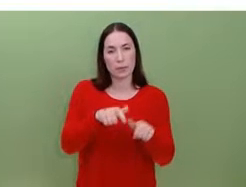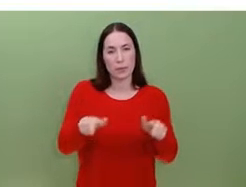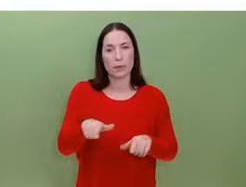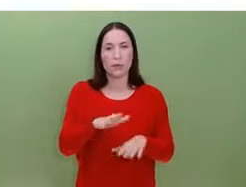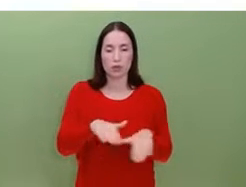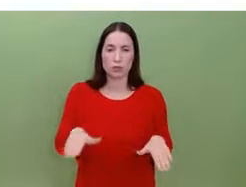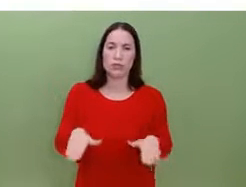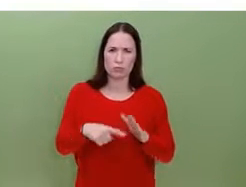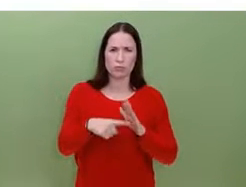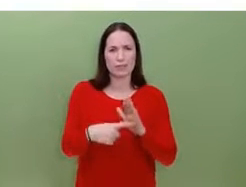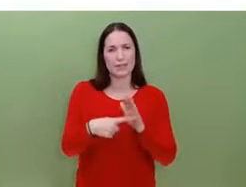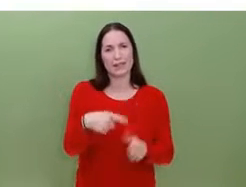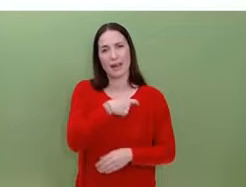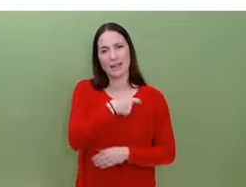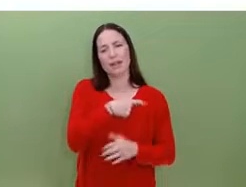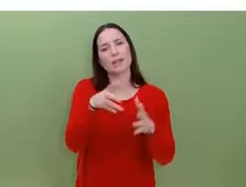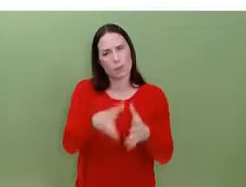anxiety.